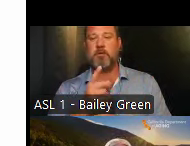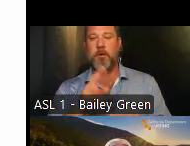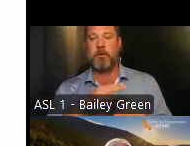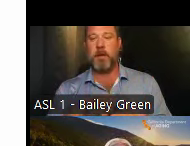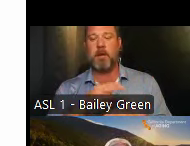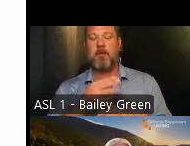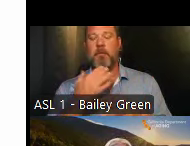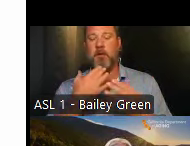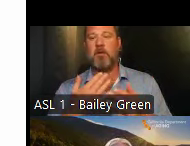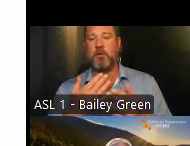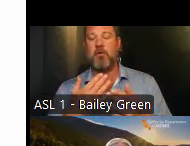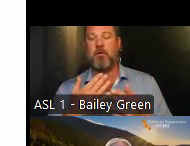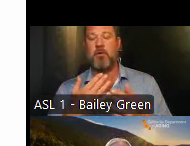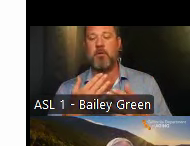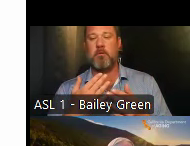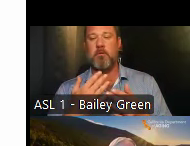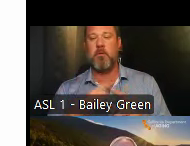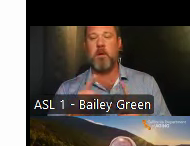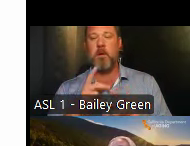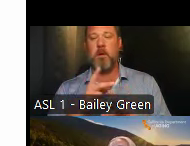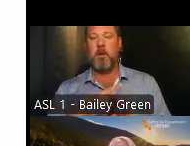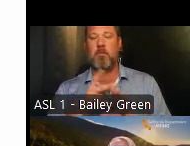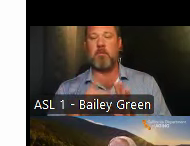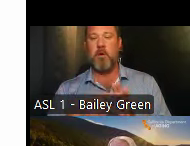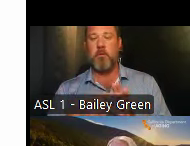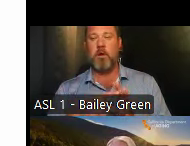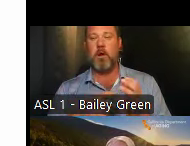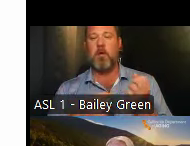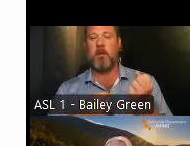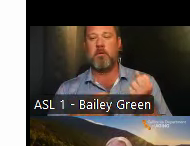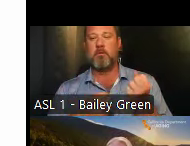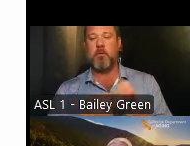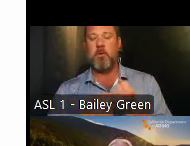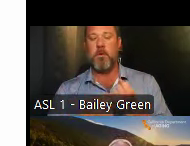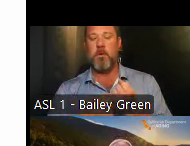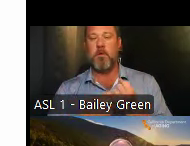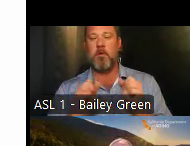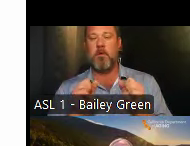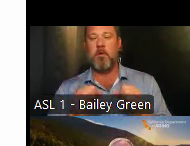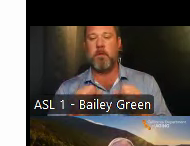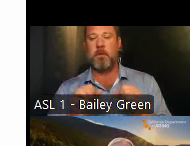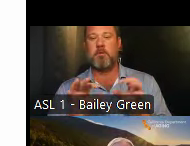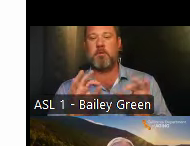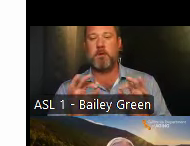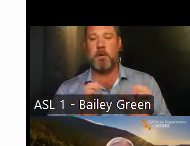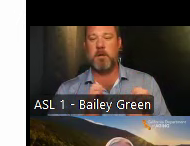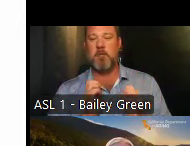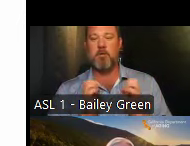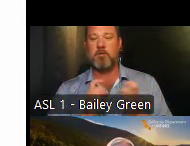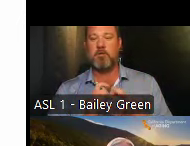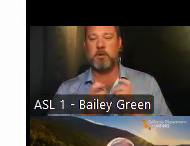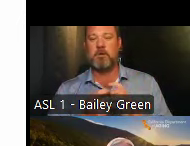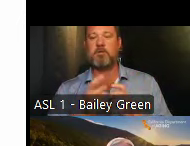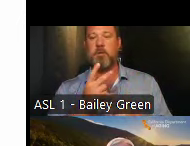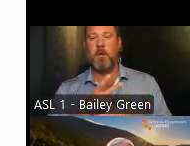that, but a program that would support their ability to detect emotional changes in those they